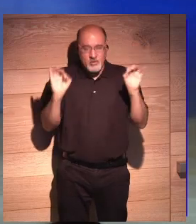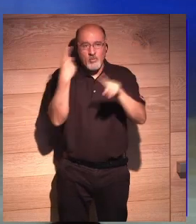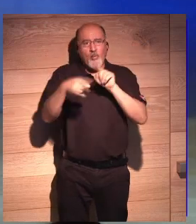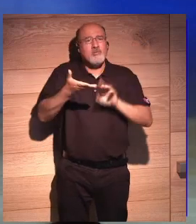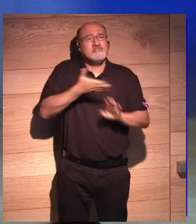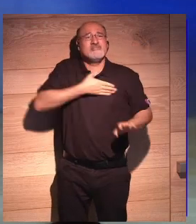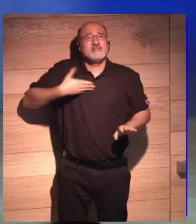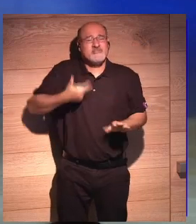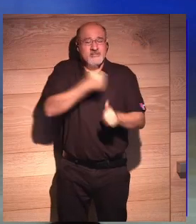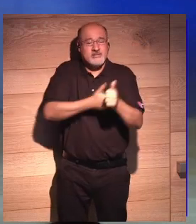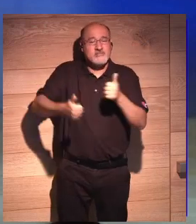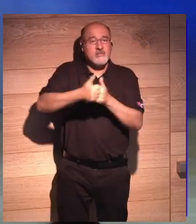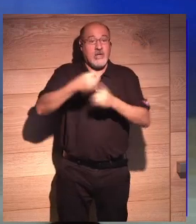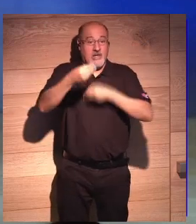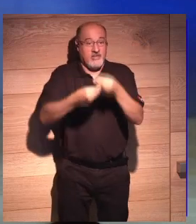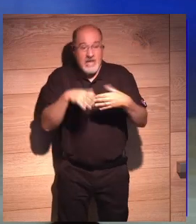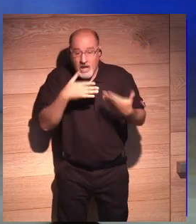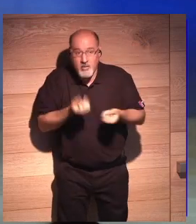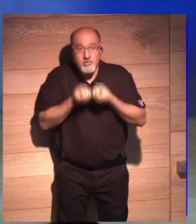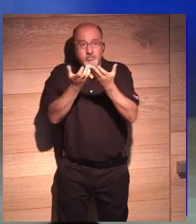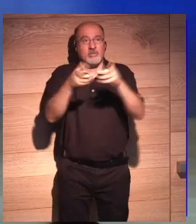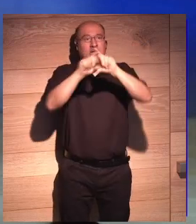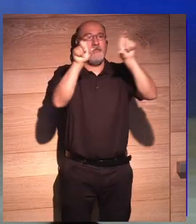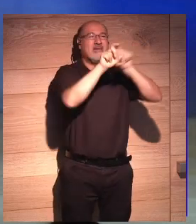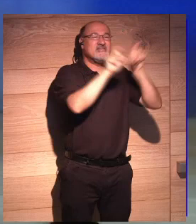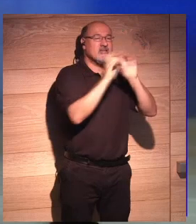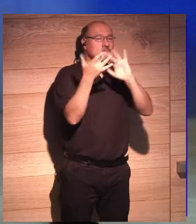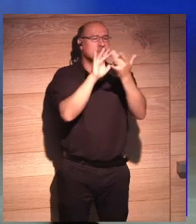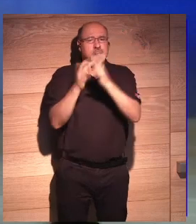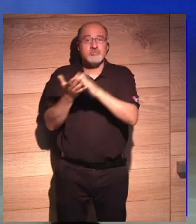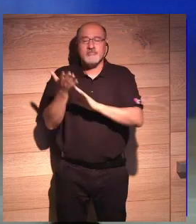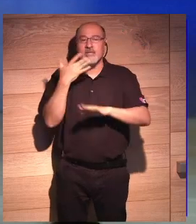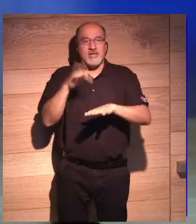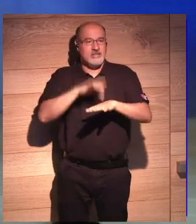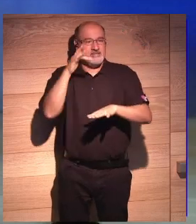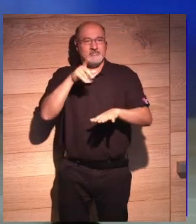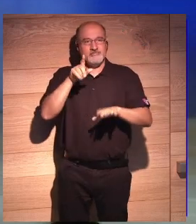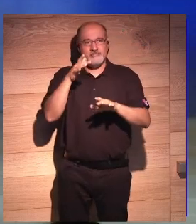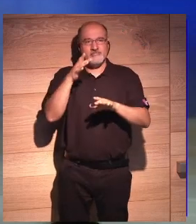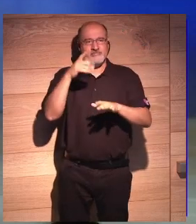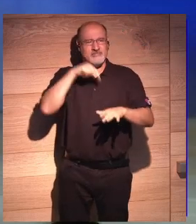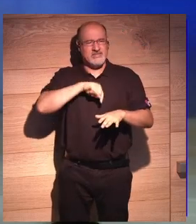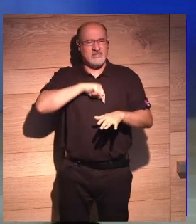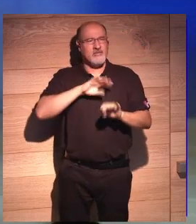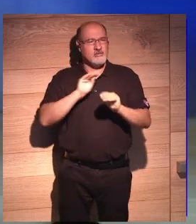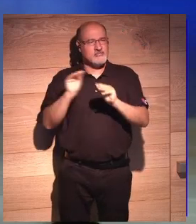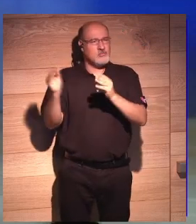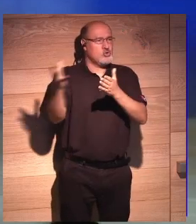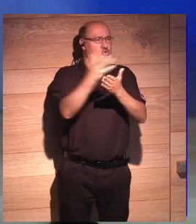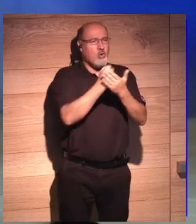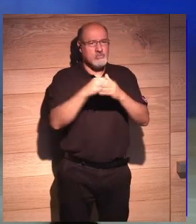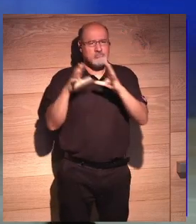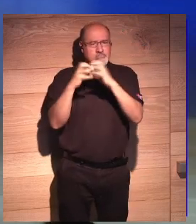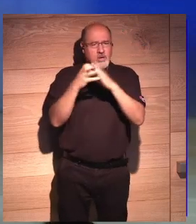working with everybody and talking to some of the companies is that there is this real sense that international collaboration can help us all move a market forward in